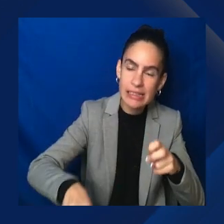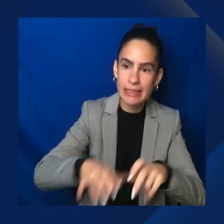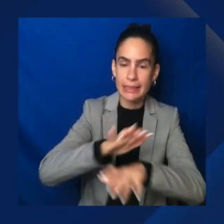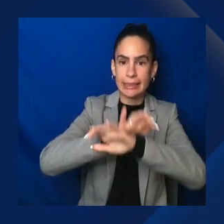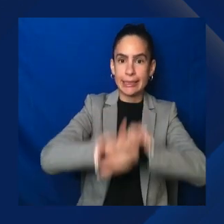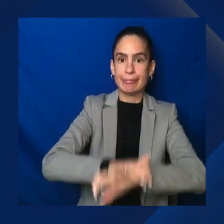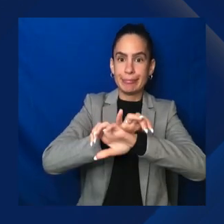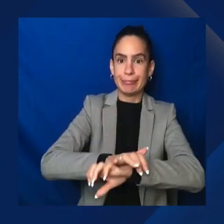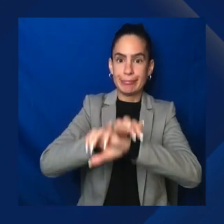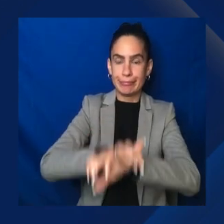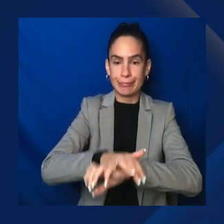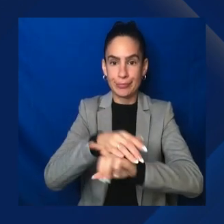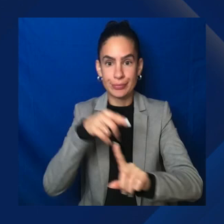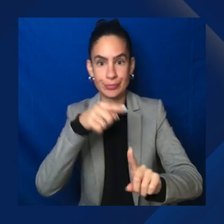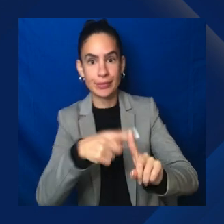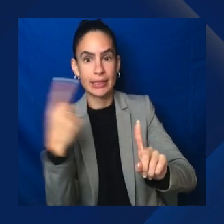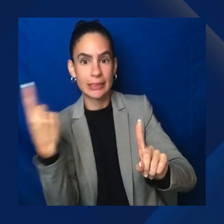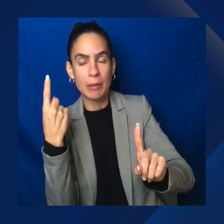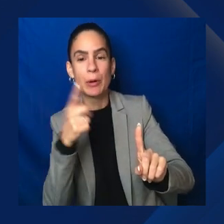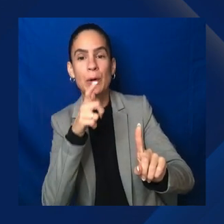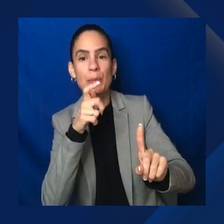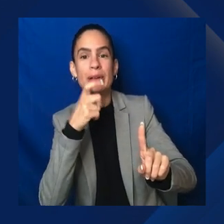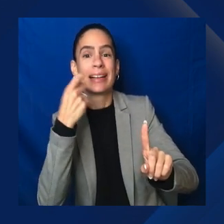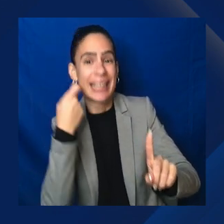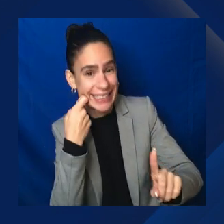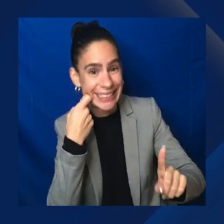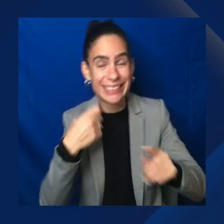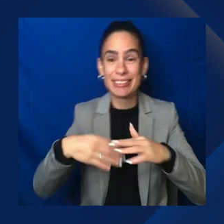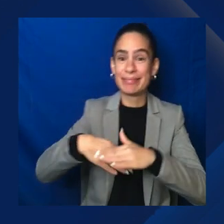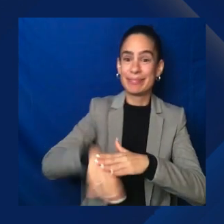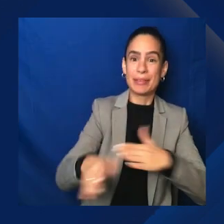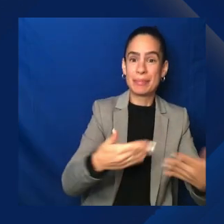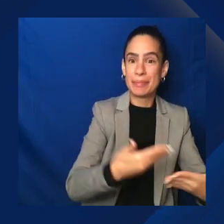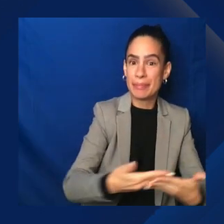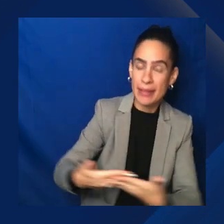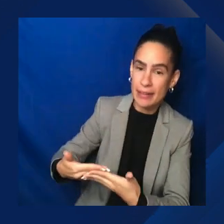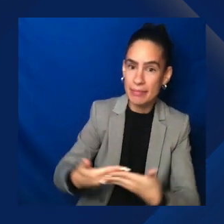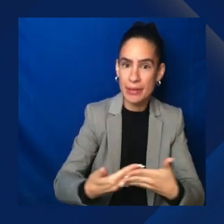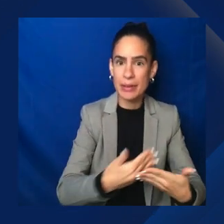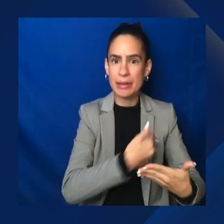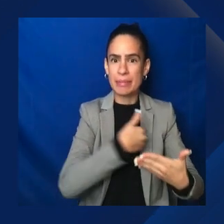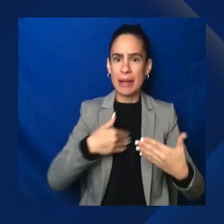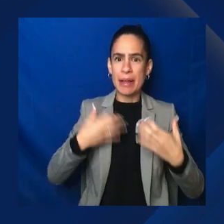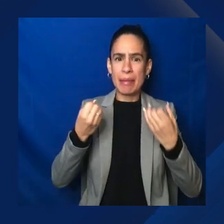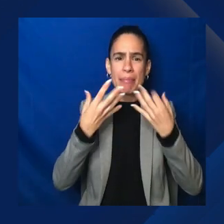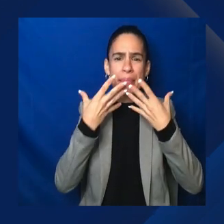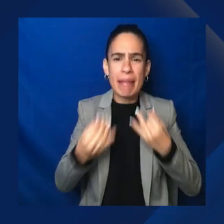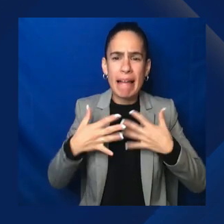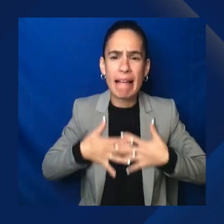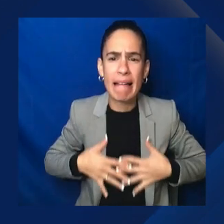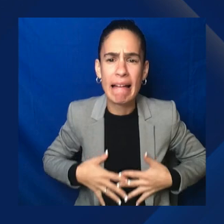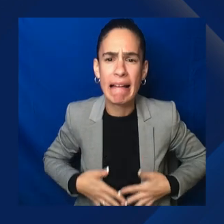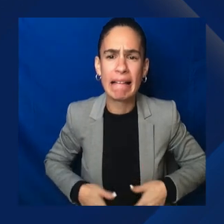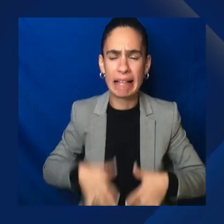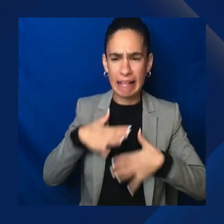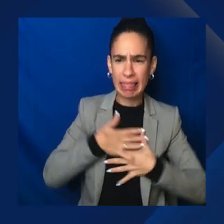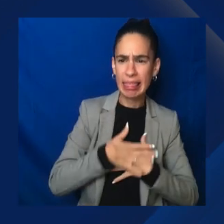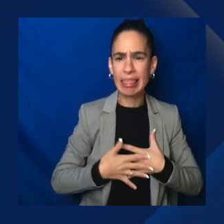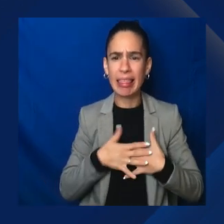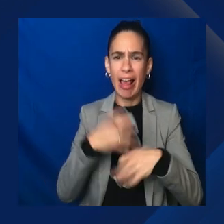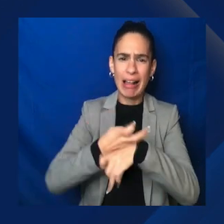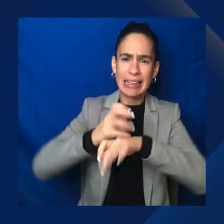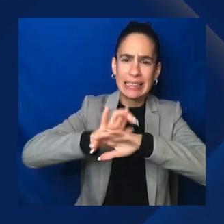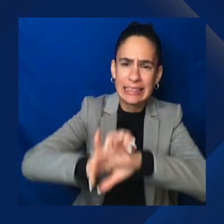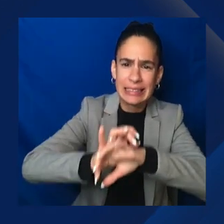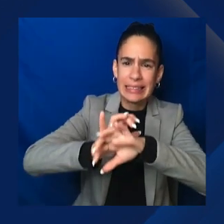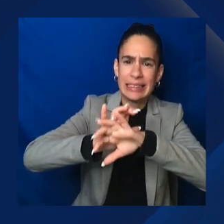just delivered with breast milk slipping through our fingers, you know, and no one really being able to get a